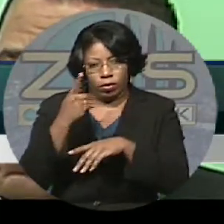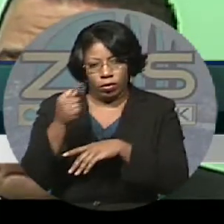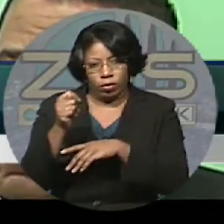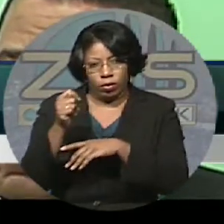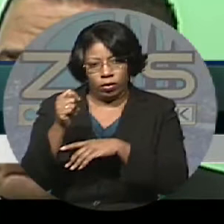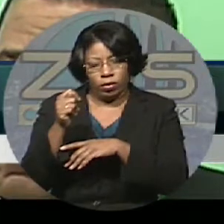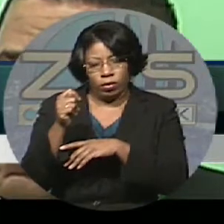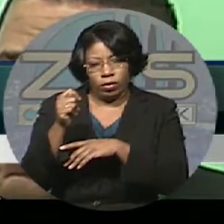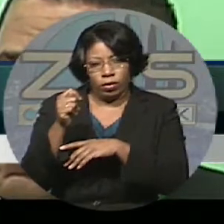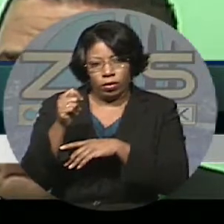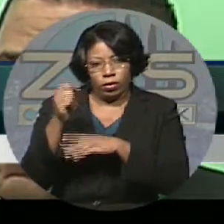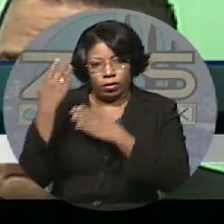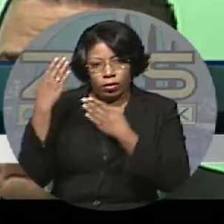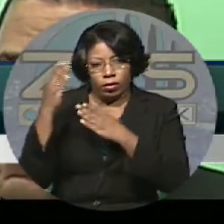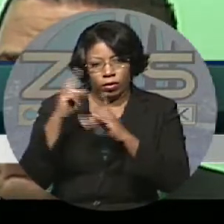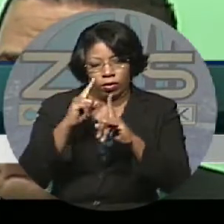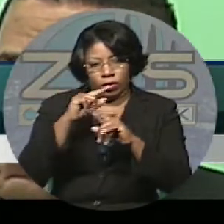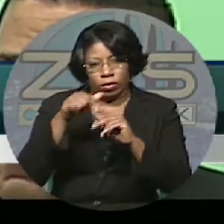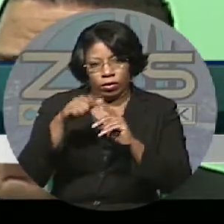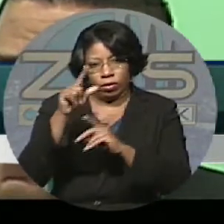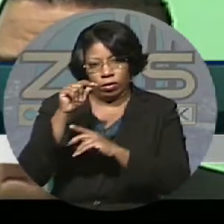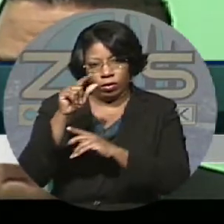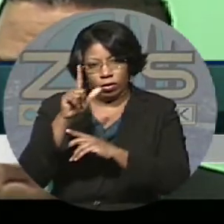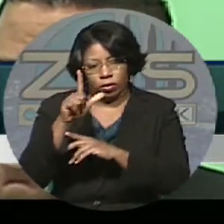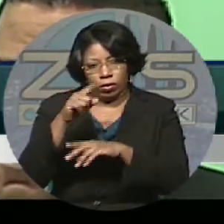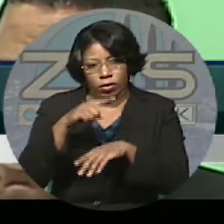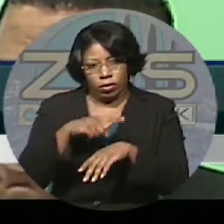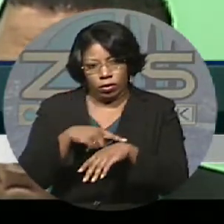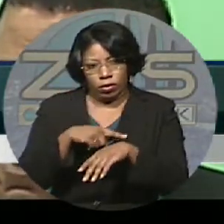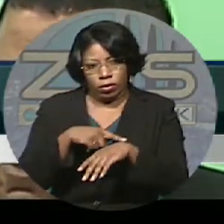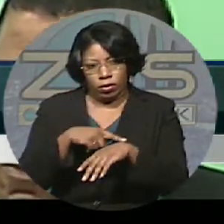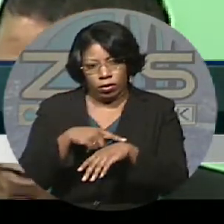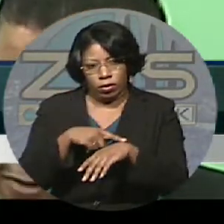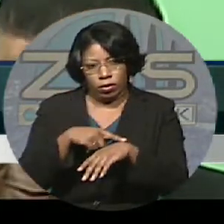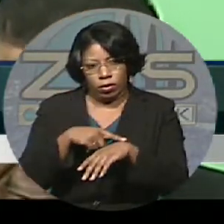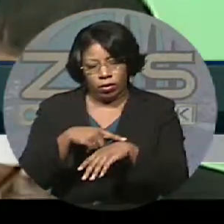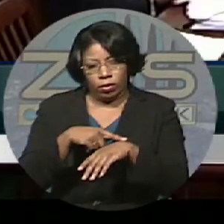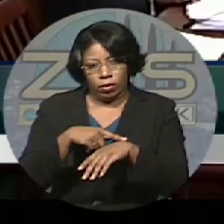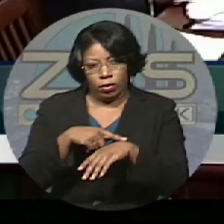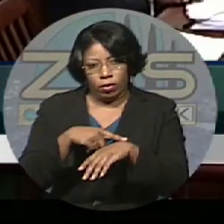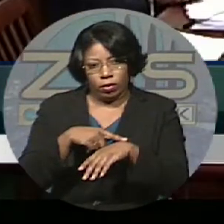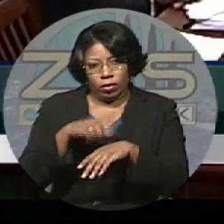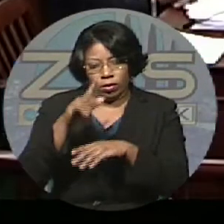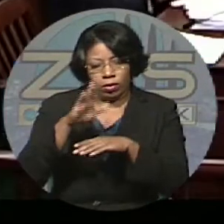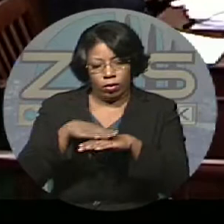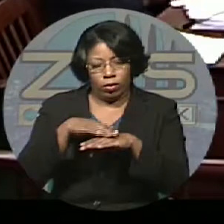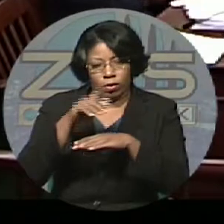Bahamas mentioned some 21 times in prime time.